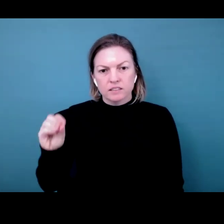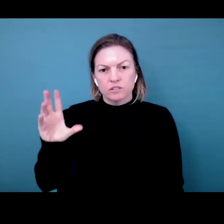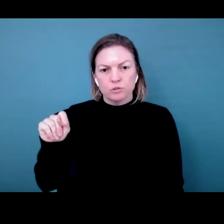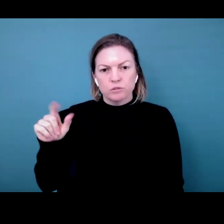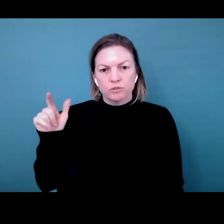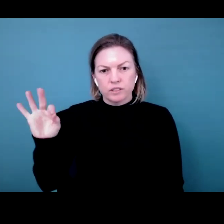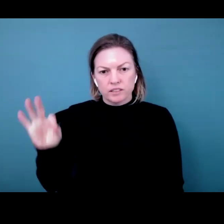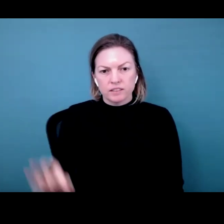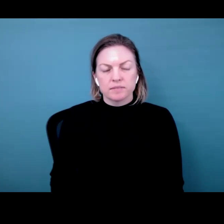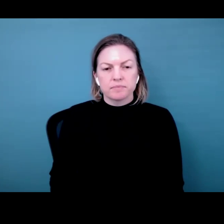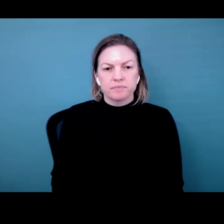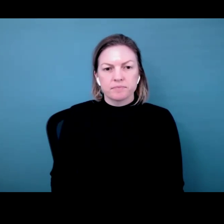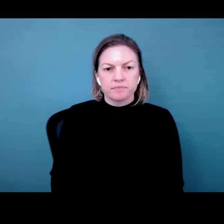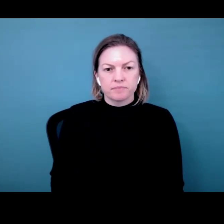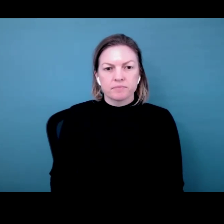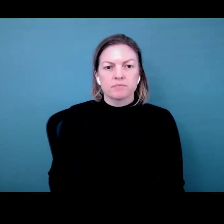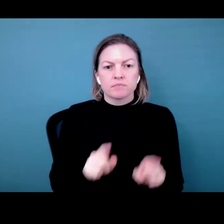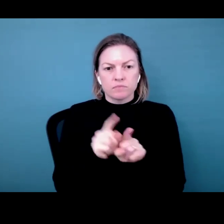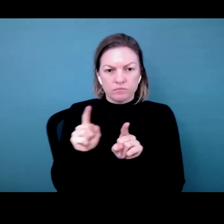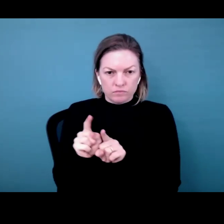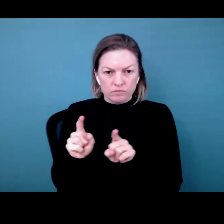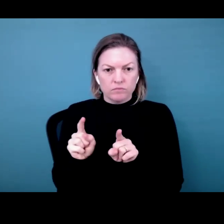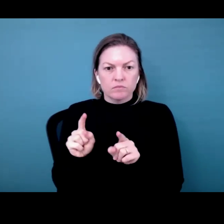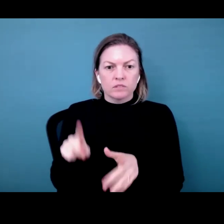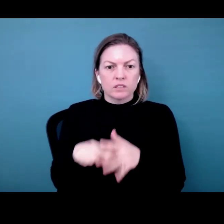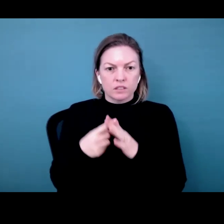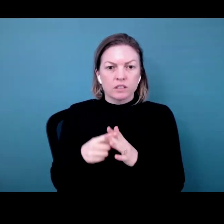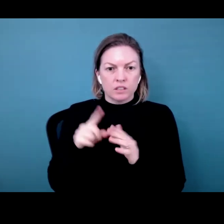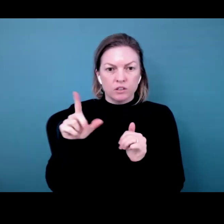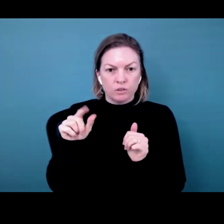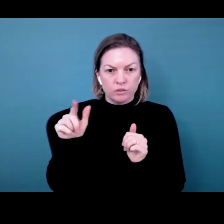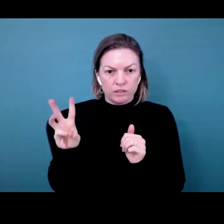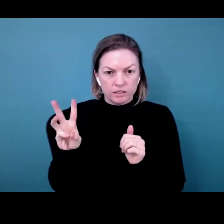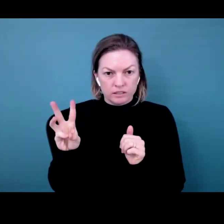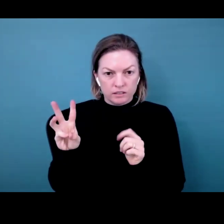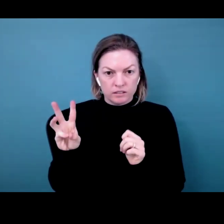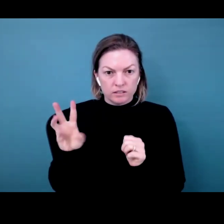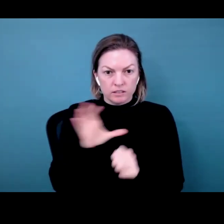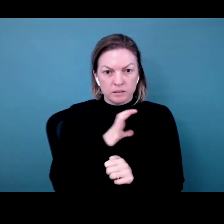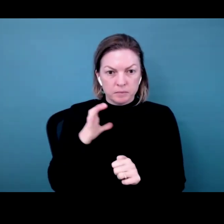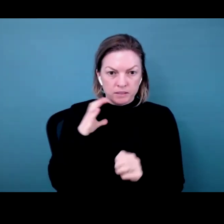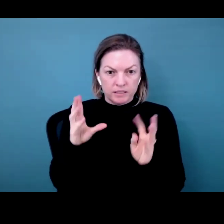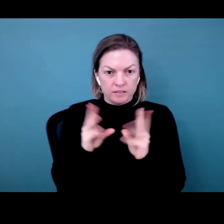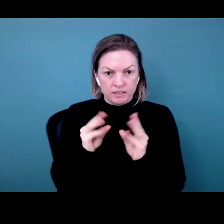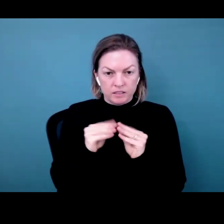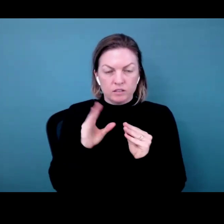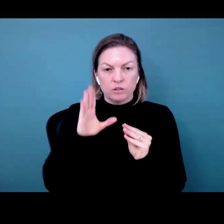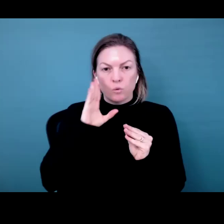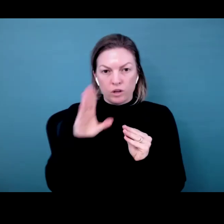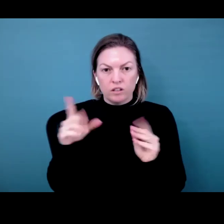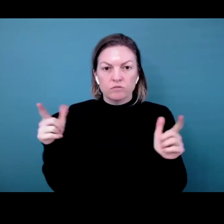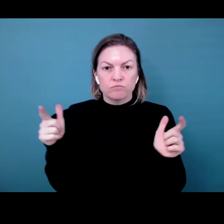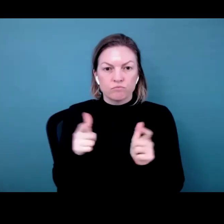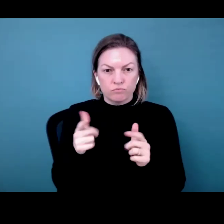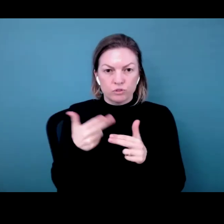29th. Additionally, beginning in 2026, committee meetings will be shortened